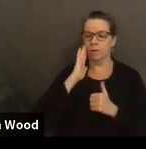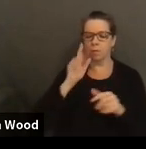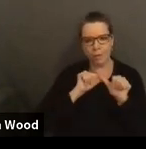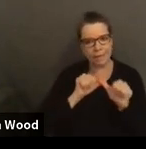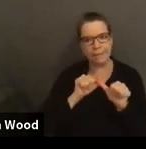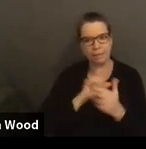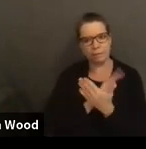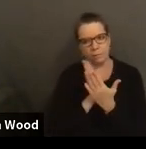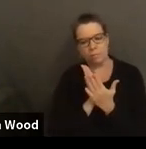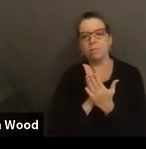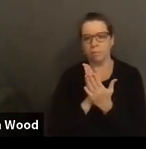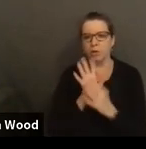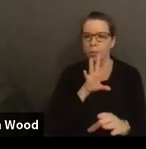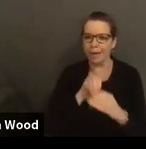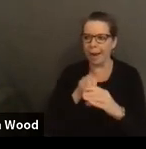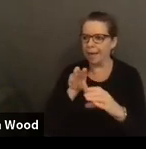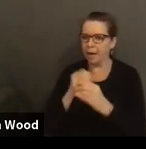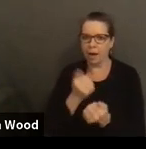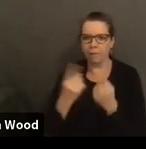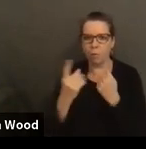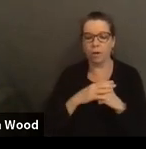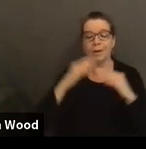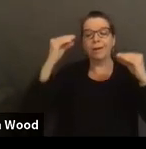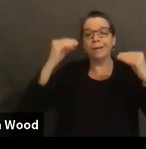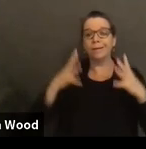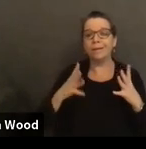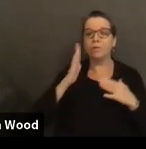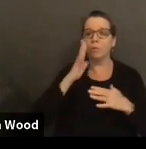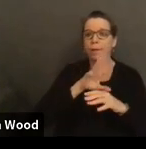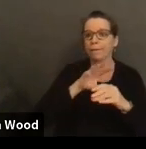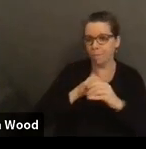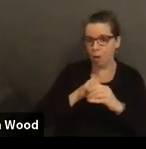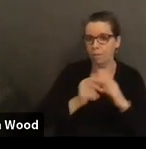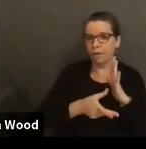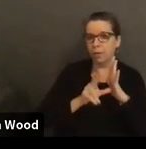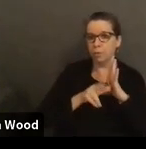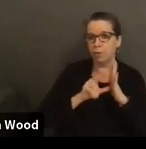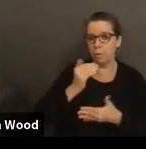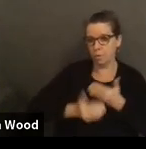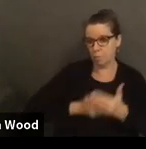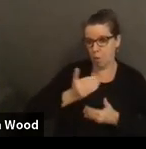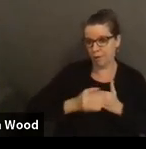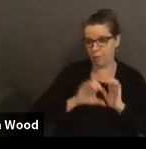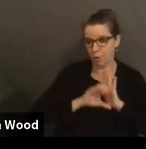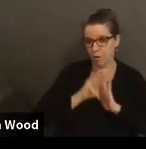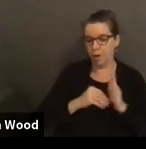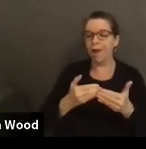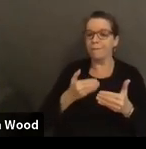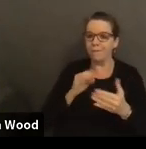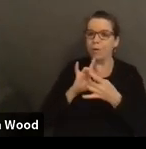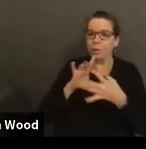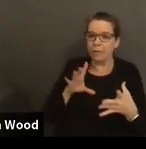engage stakeholders. Texas teachers will be involved in the review process before the release of